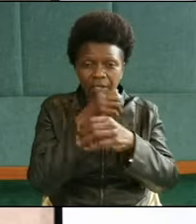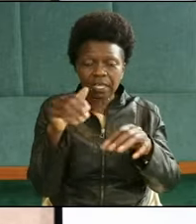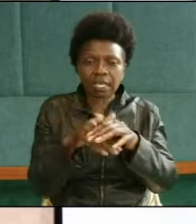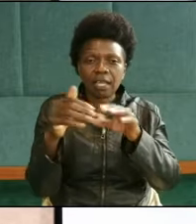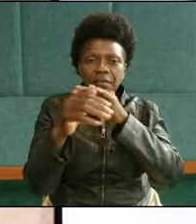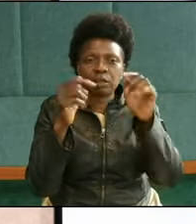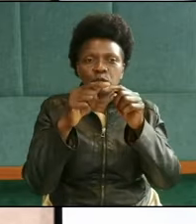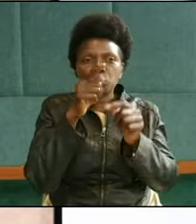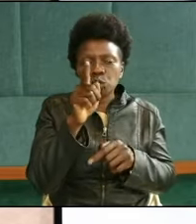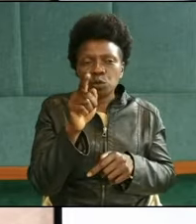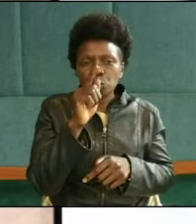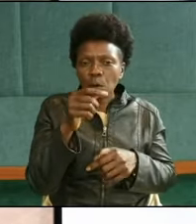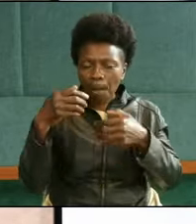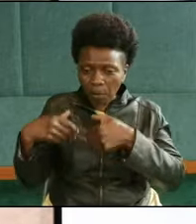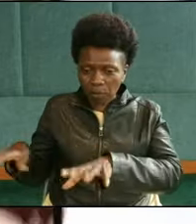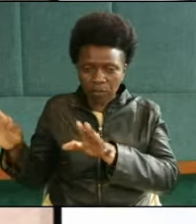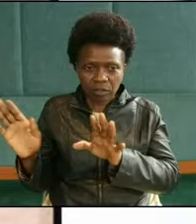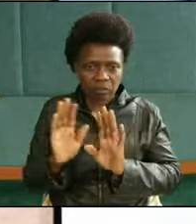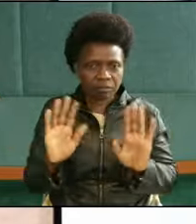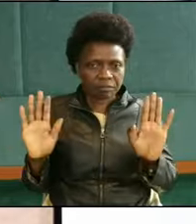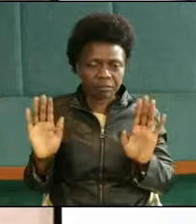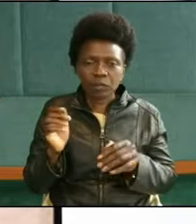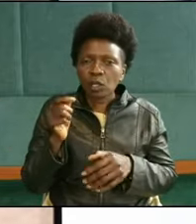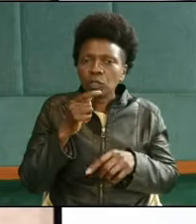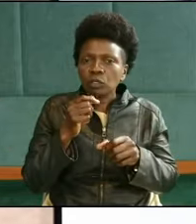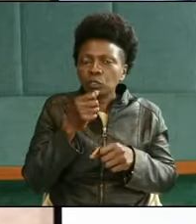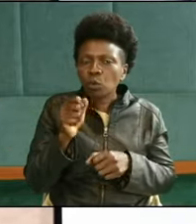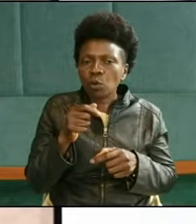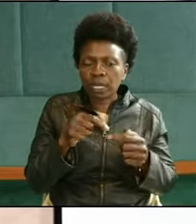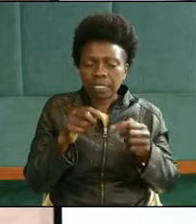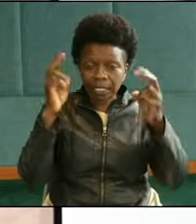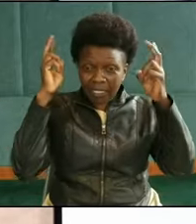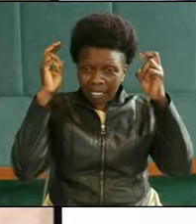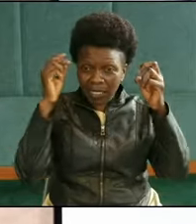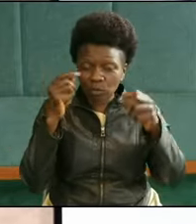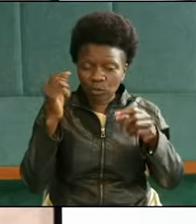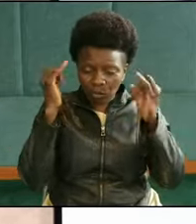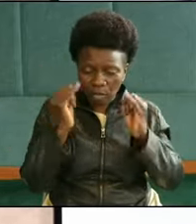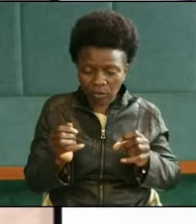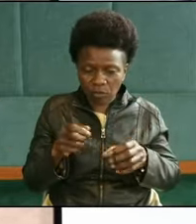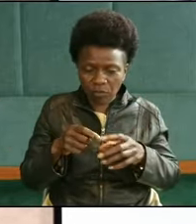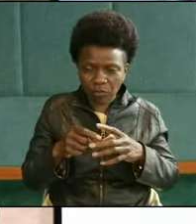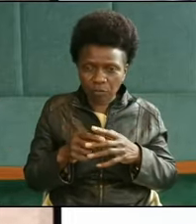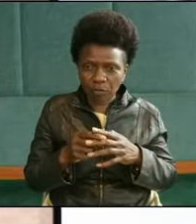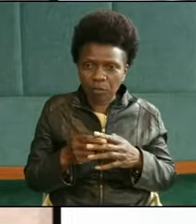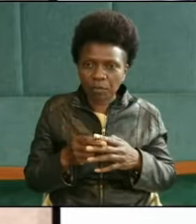you, you would be lost? So when Satan was trying to fix